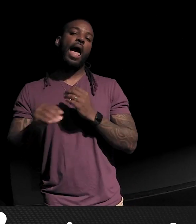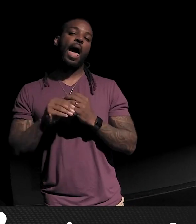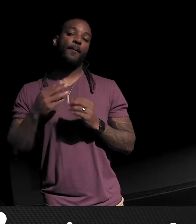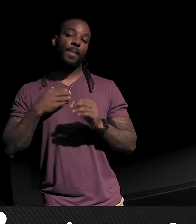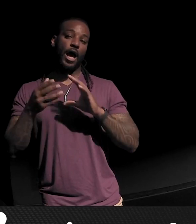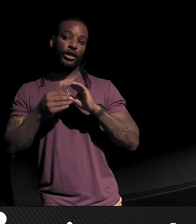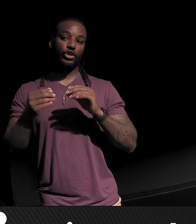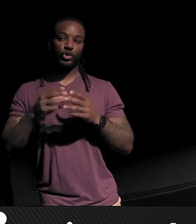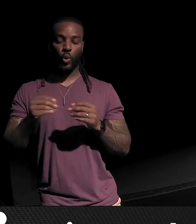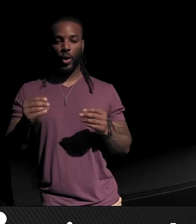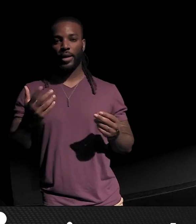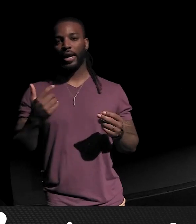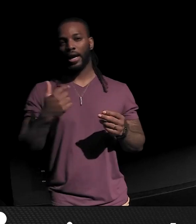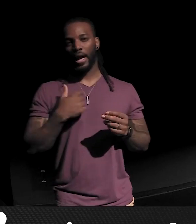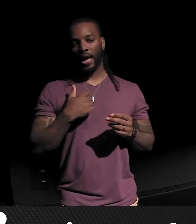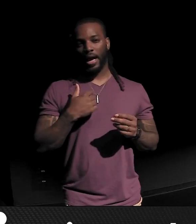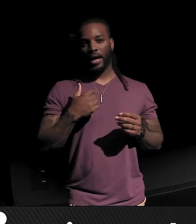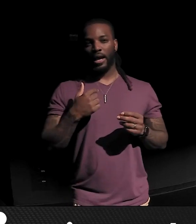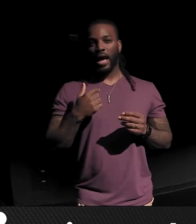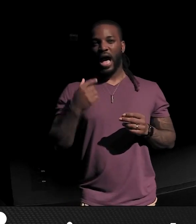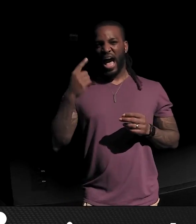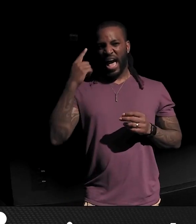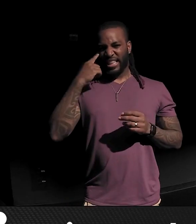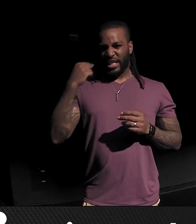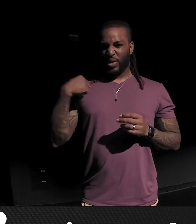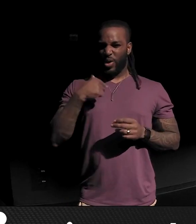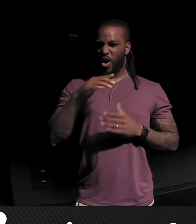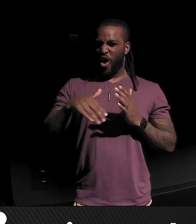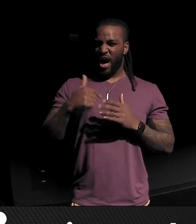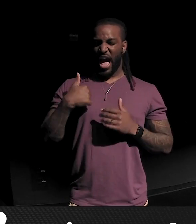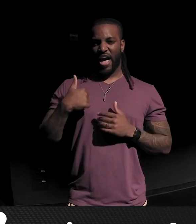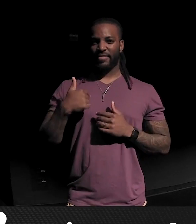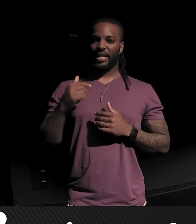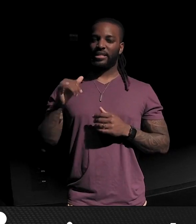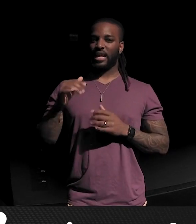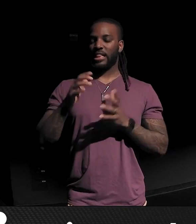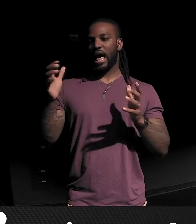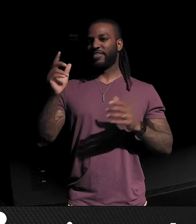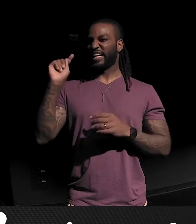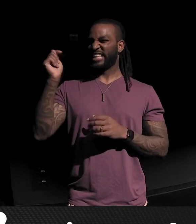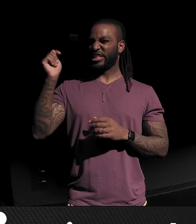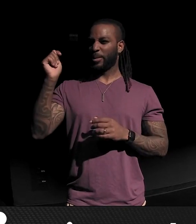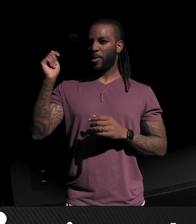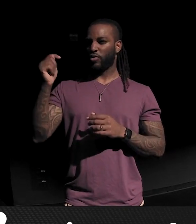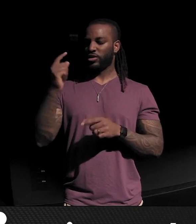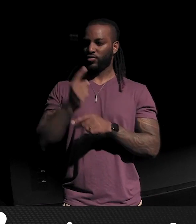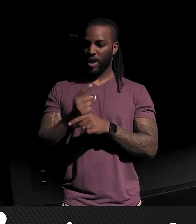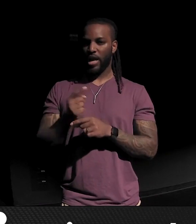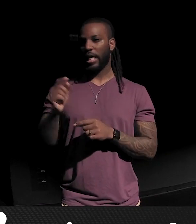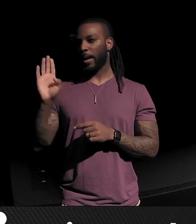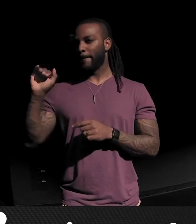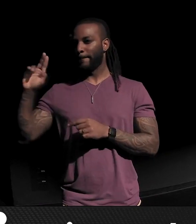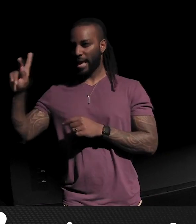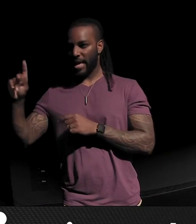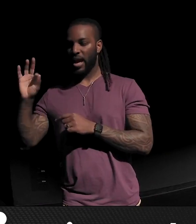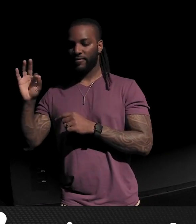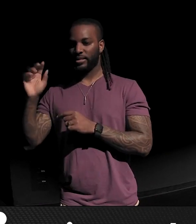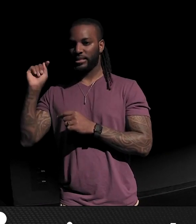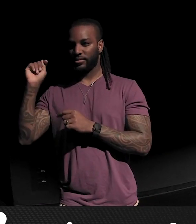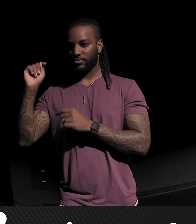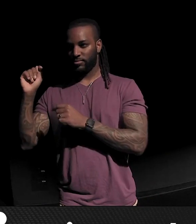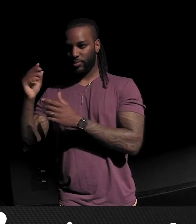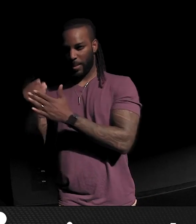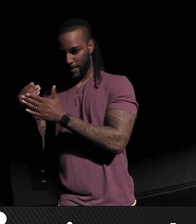saying lately, I think we all have this bank of testimonies, right? We all have banks with our money in it, but we also have banks of testimonies. And some of